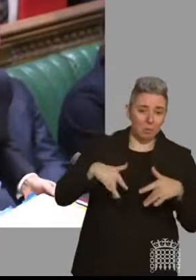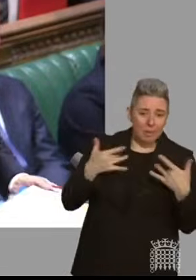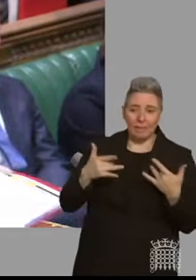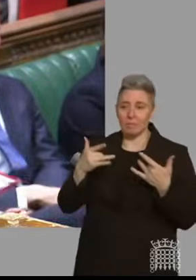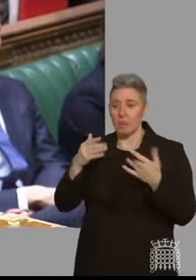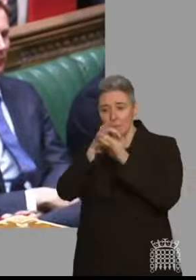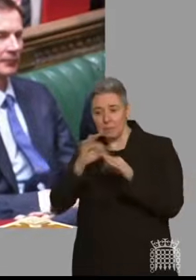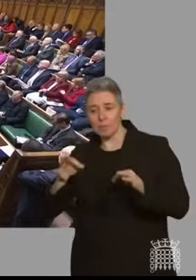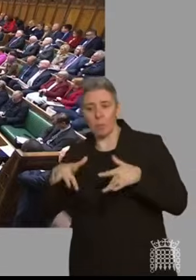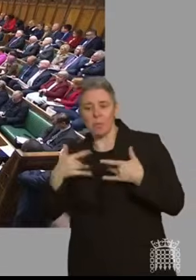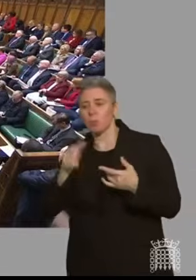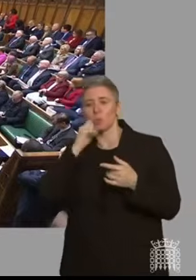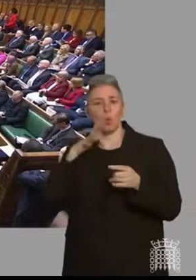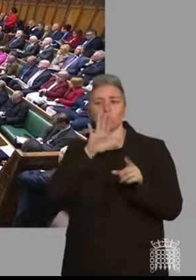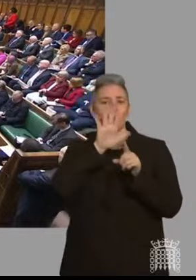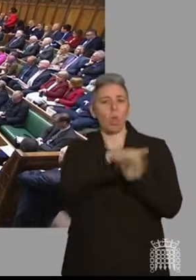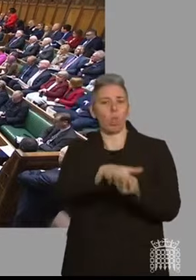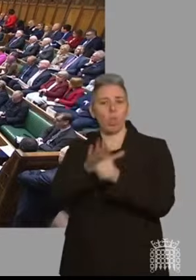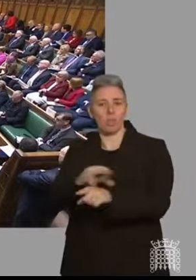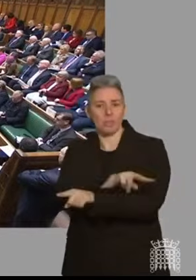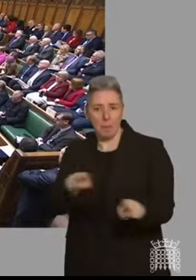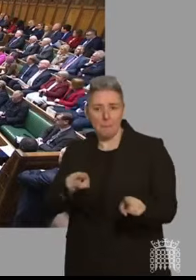to protect. Janet David.